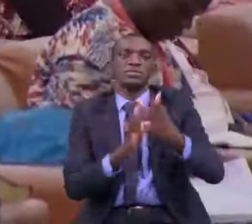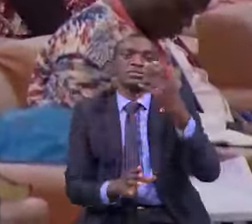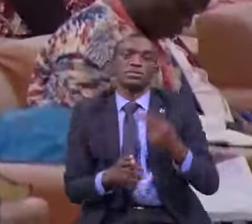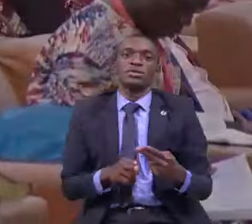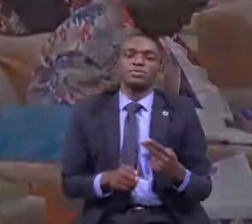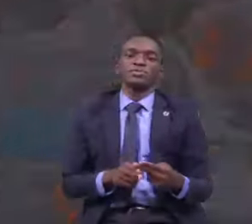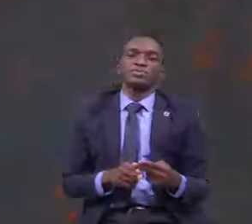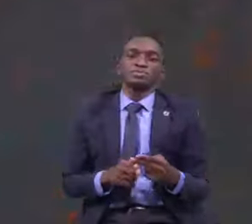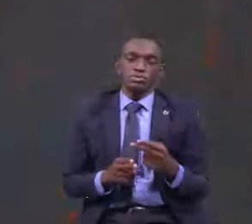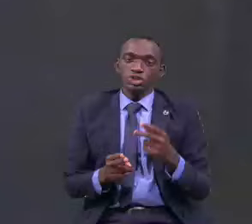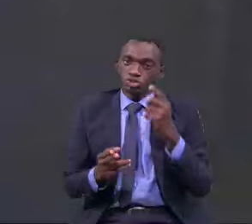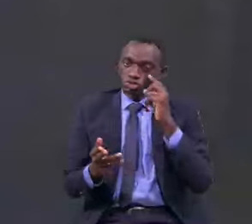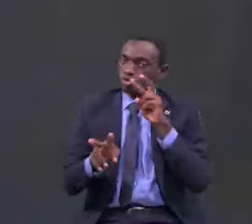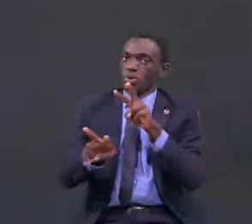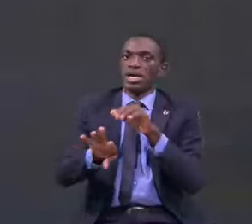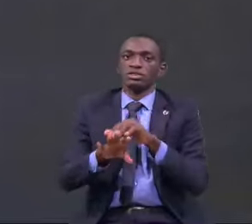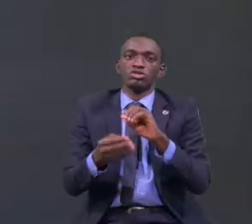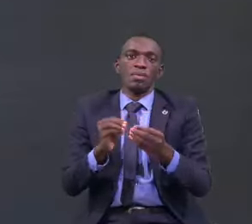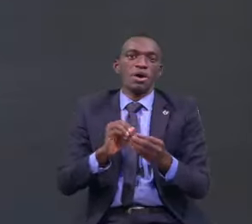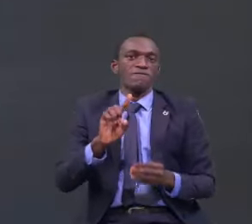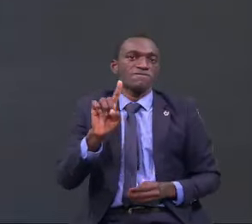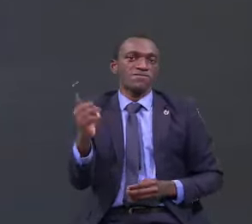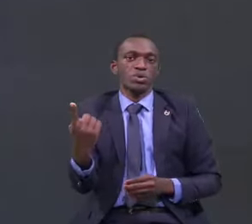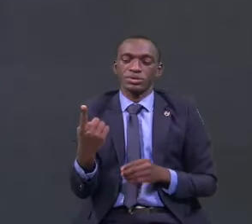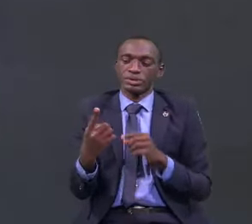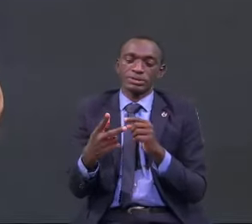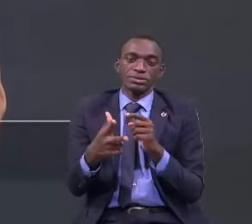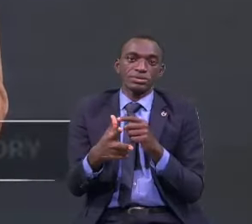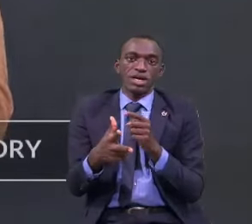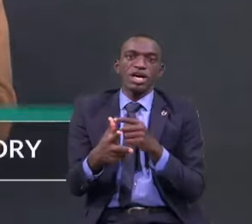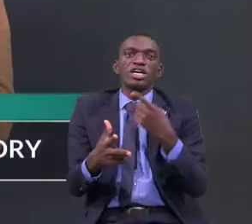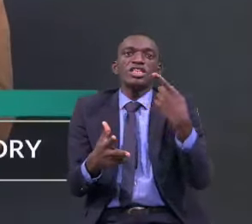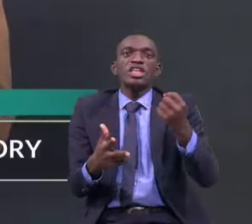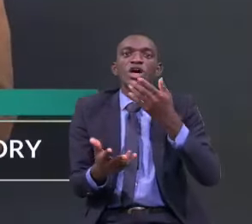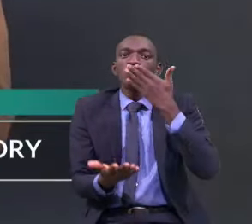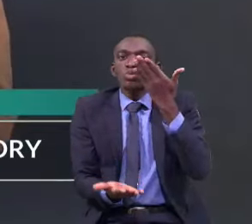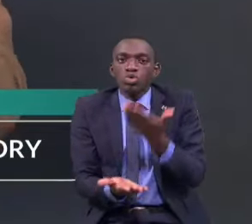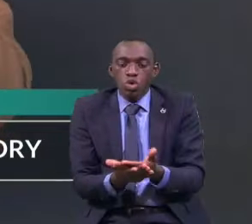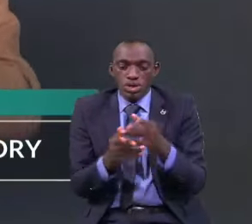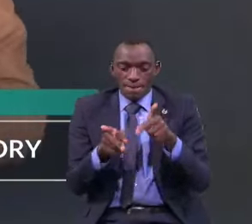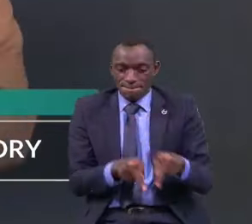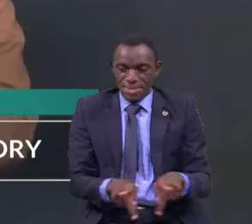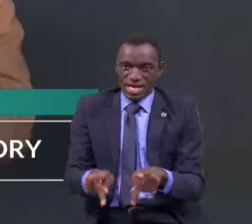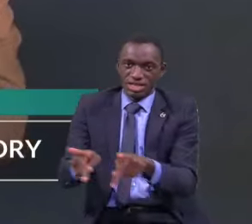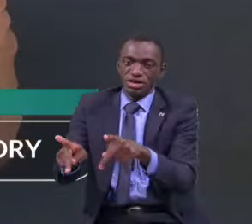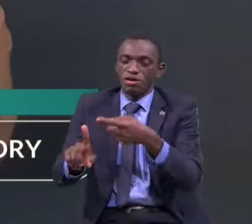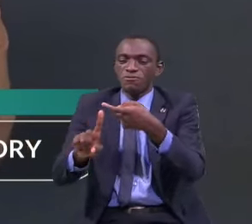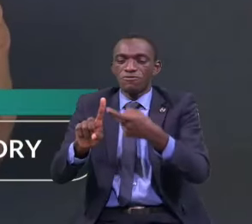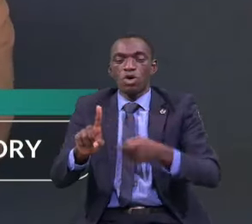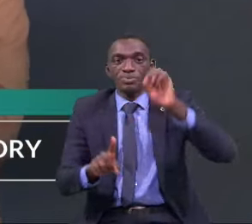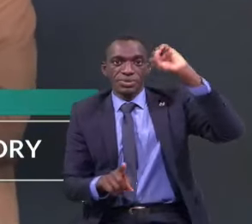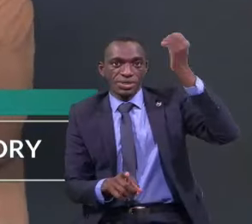Look at number one. Number one is the good path from grace to